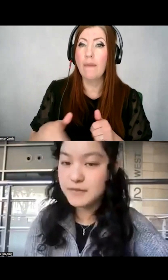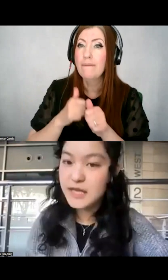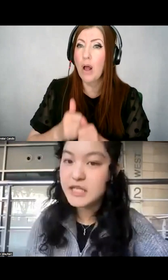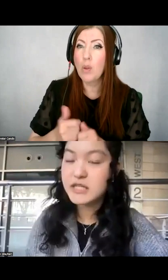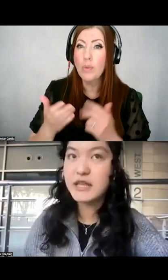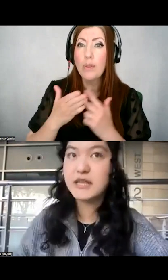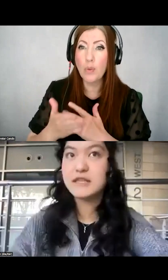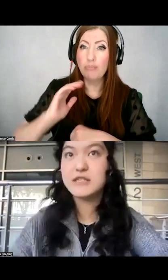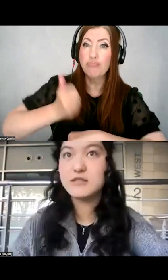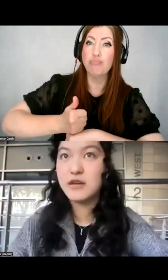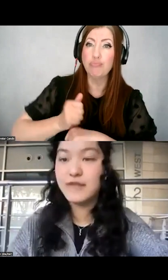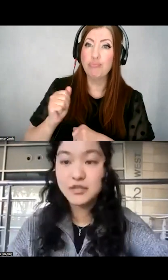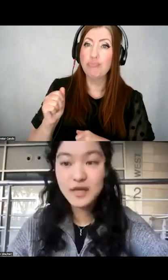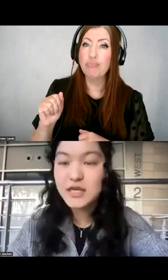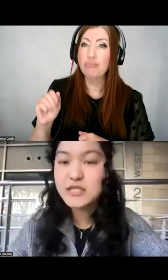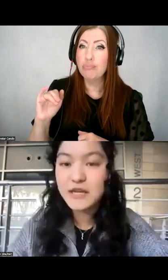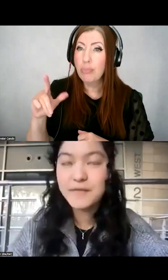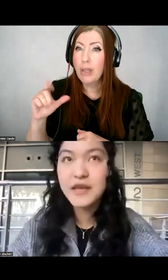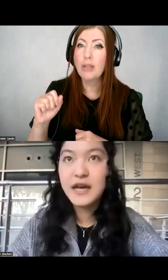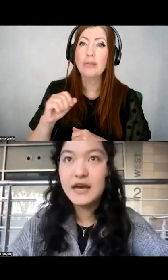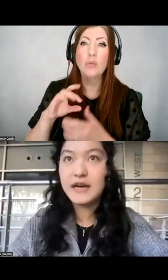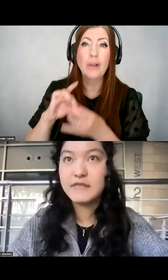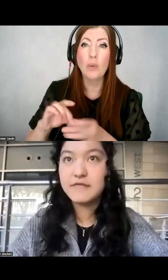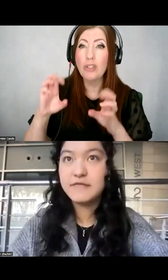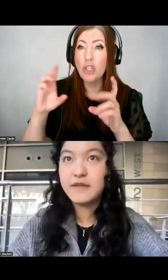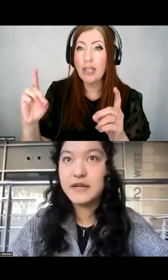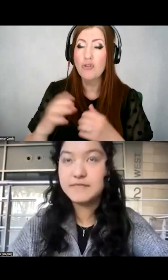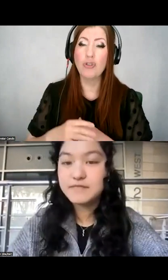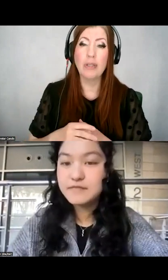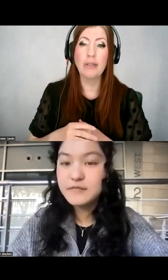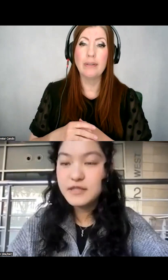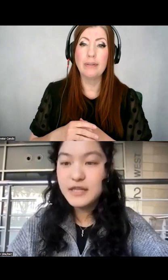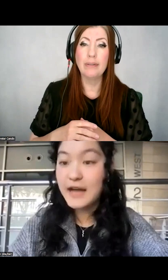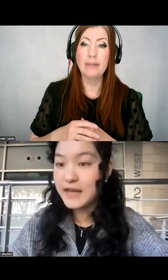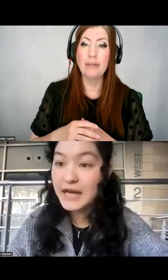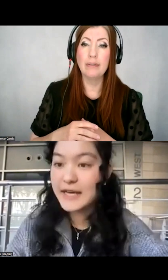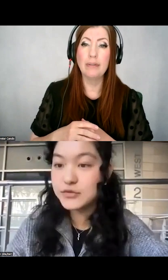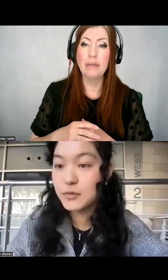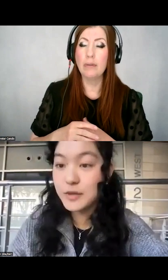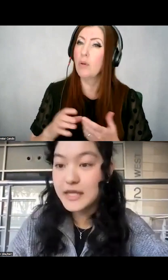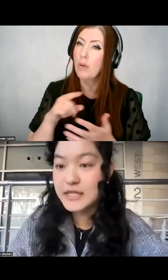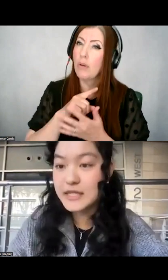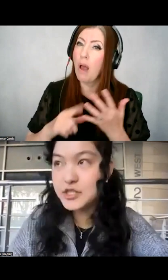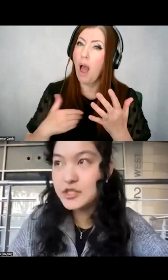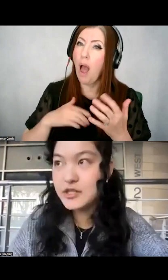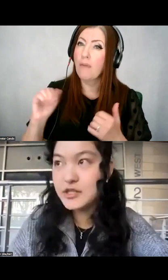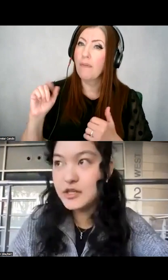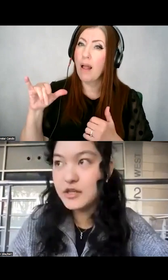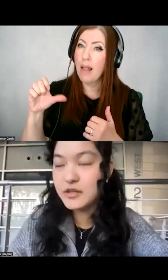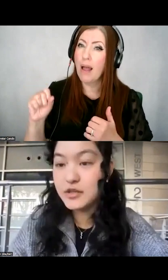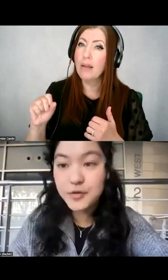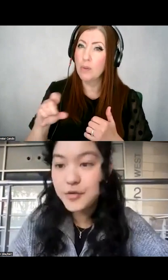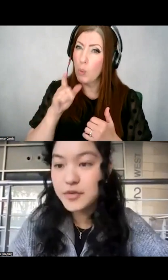to implementation. And I think this sort of education of having allies who are willing to